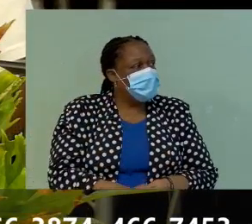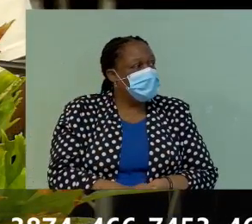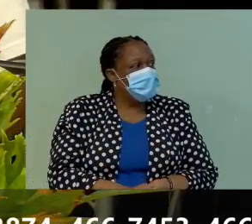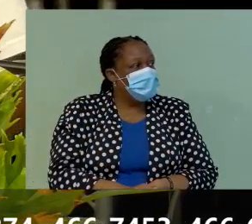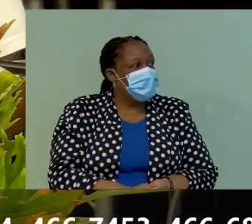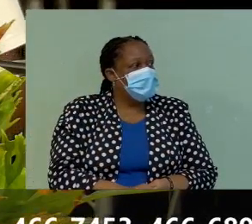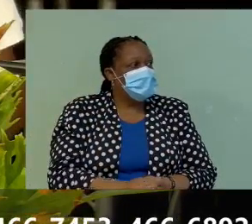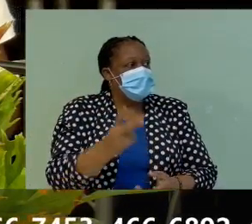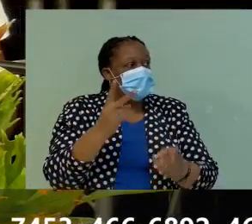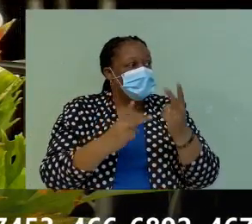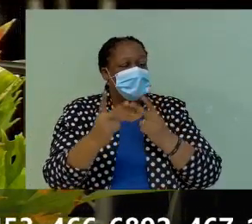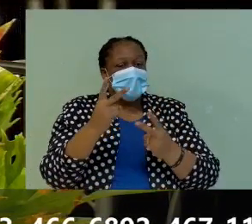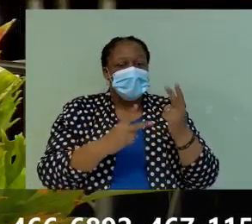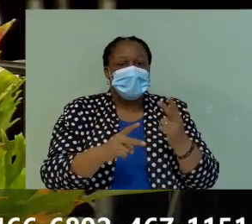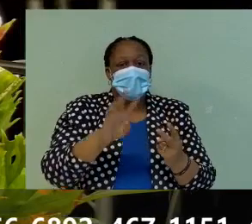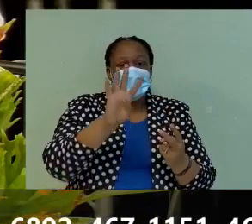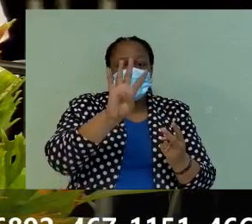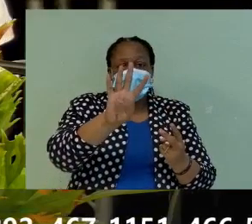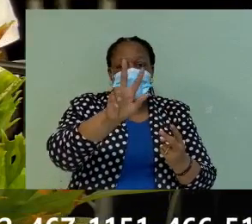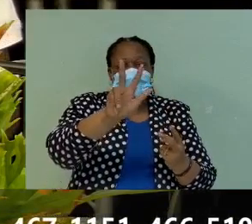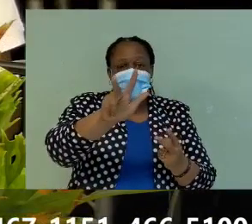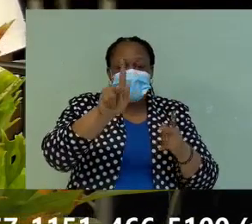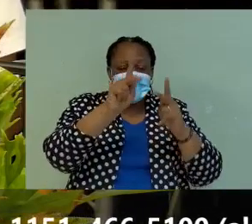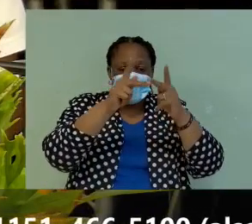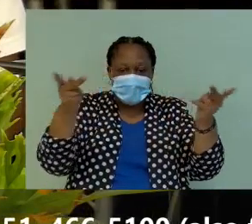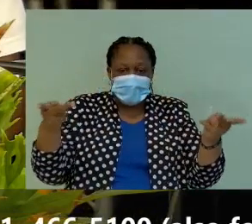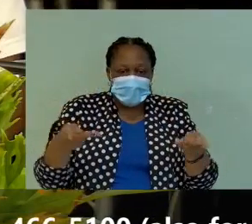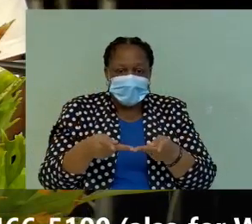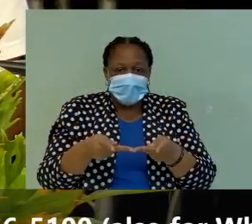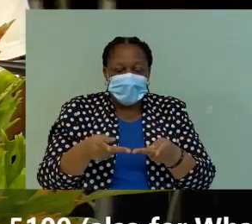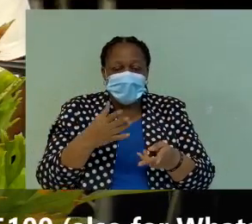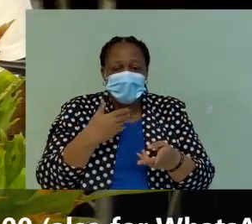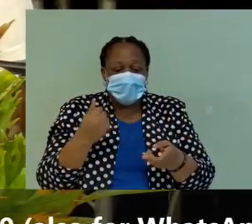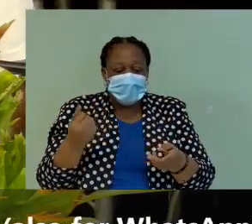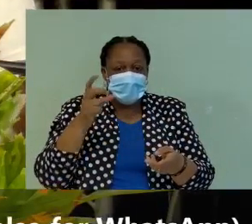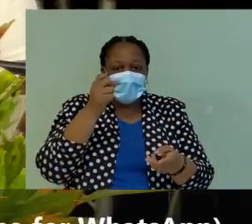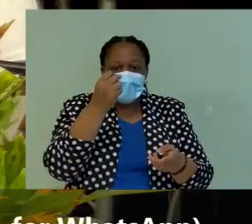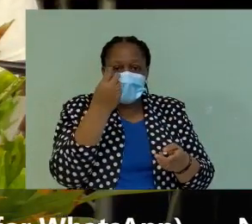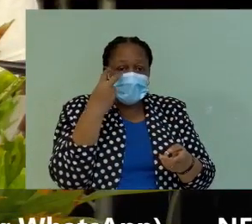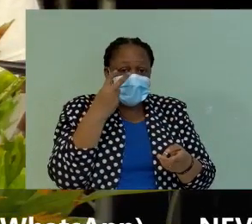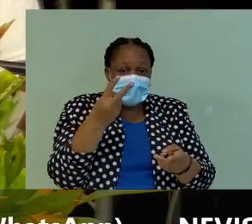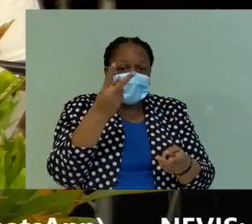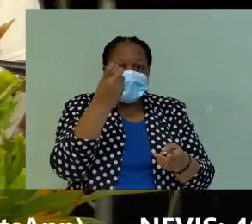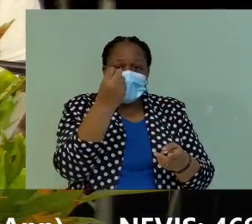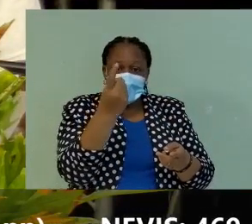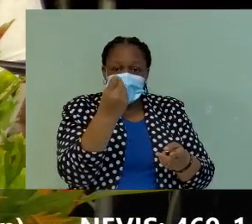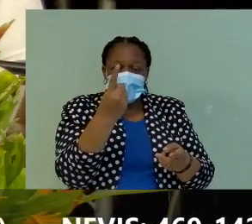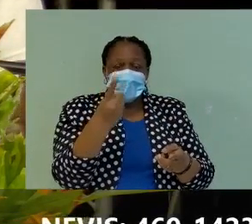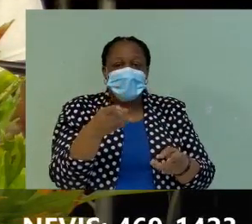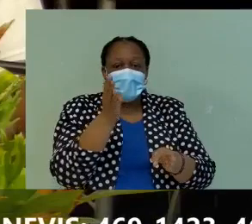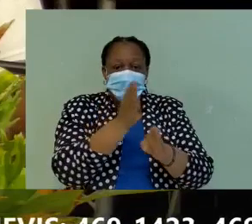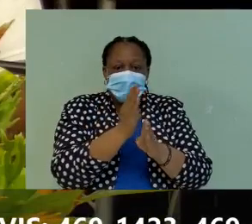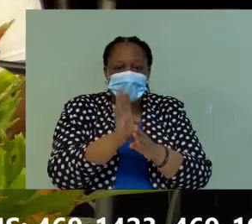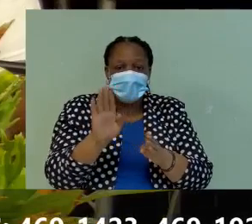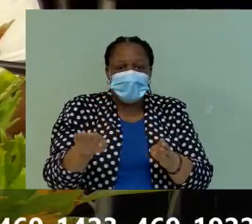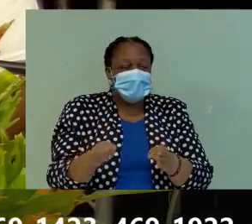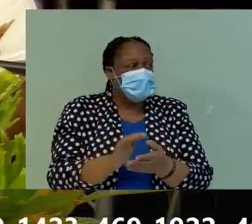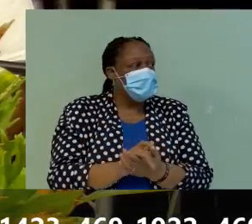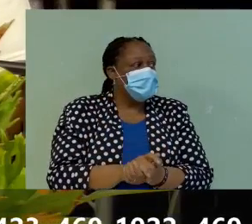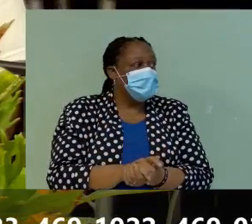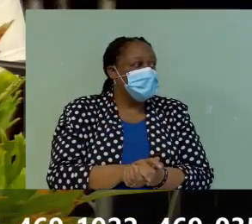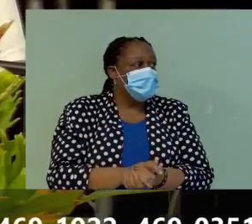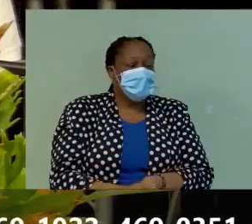would have visited 43 businesses and engaged 11 passenger buses. I am informed that